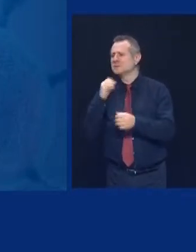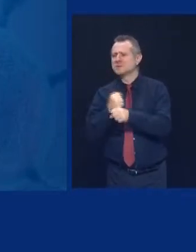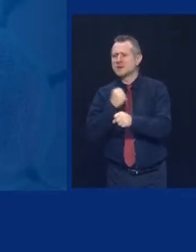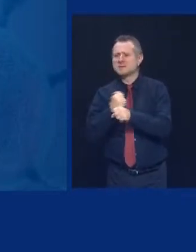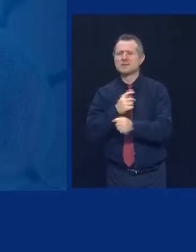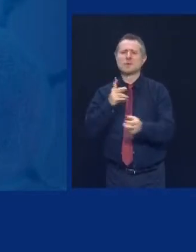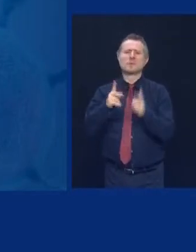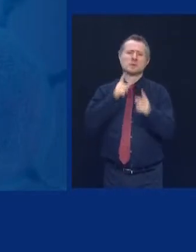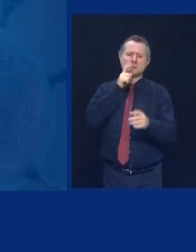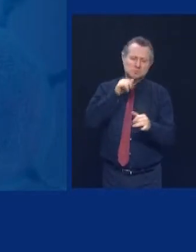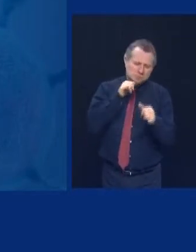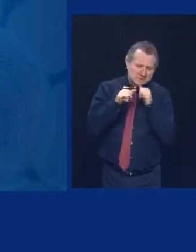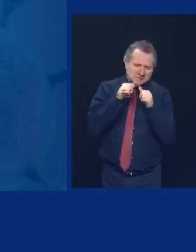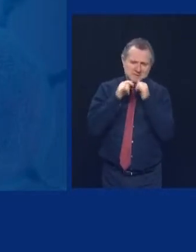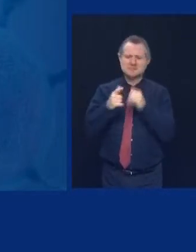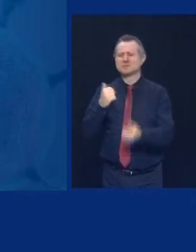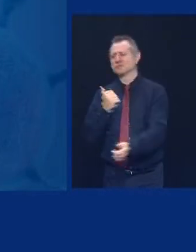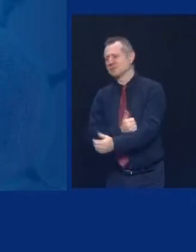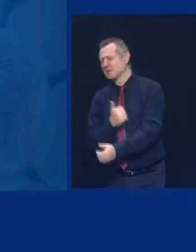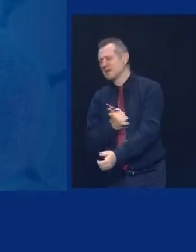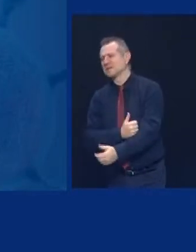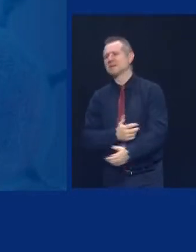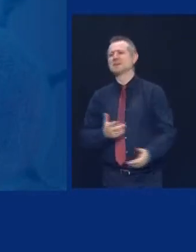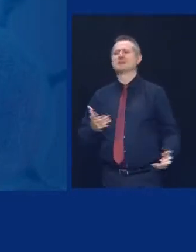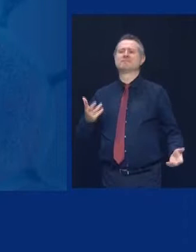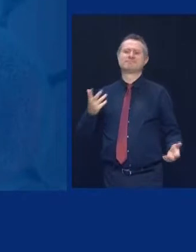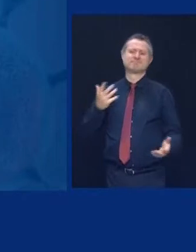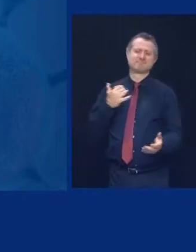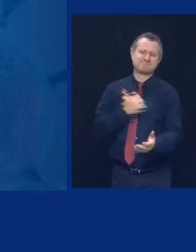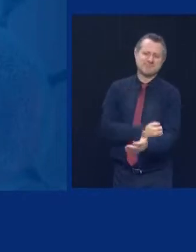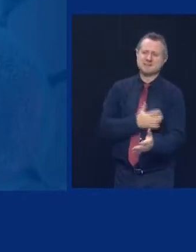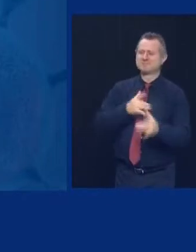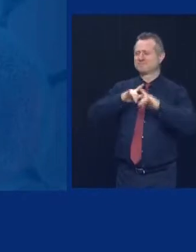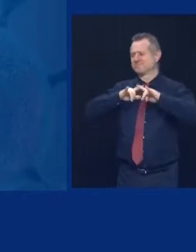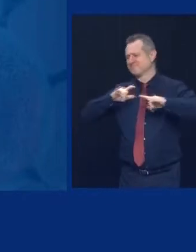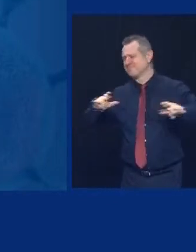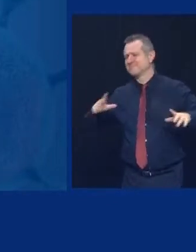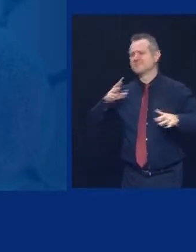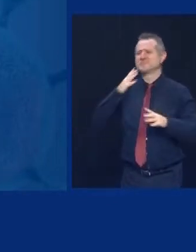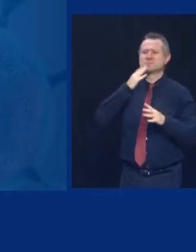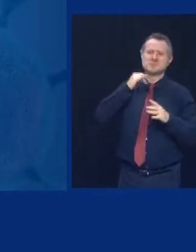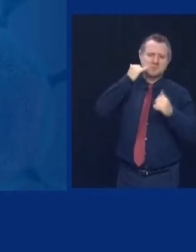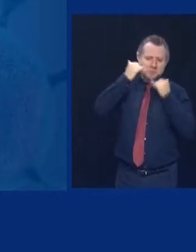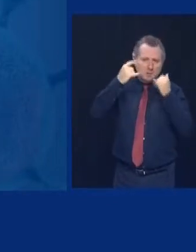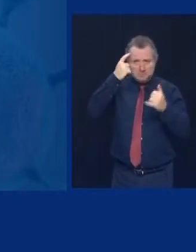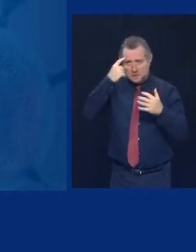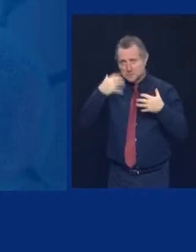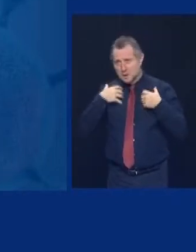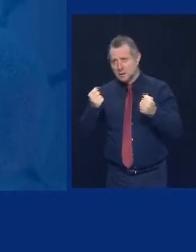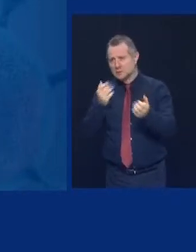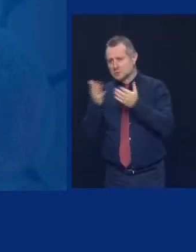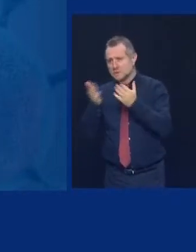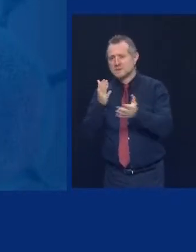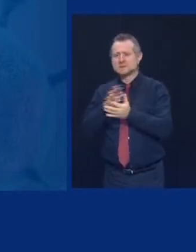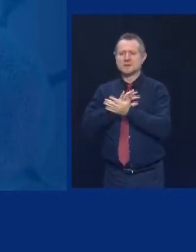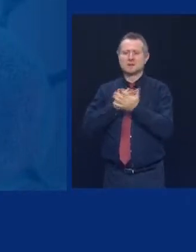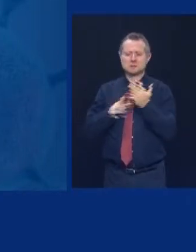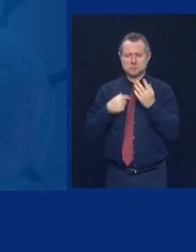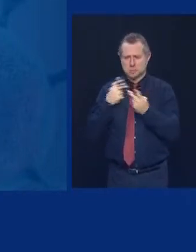people calling for mental health treatment. But I'm just telling you, as a member of society, I have friends that I'm worried